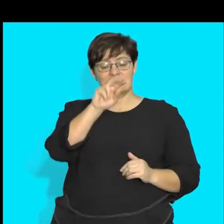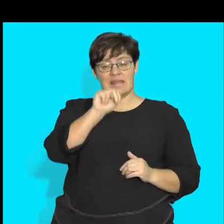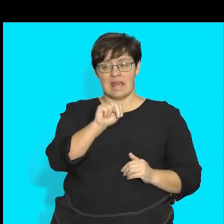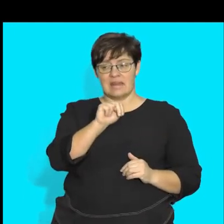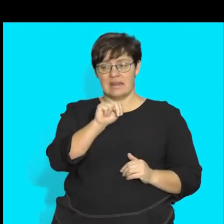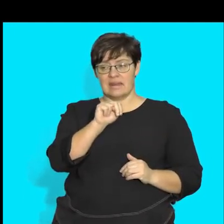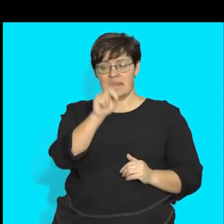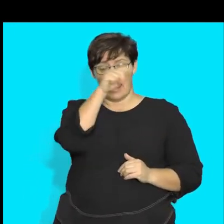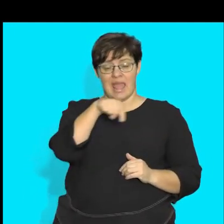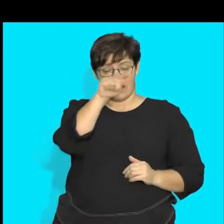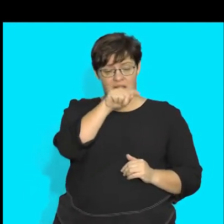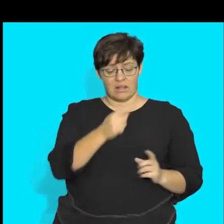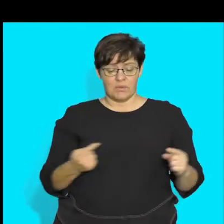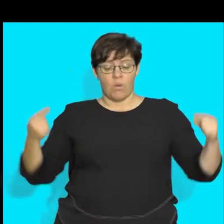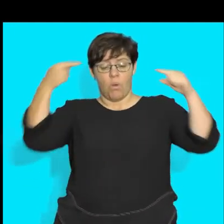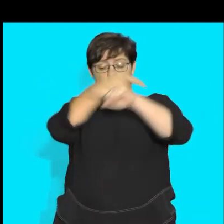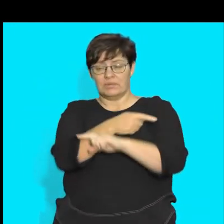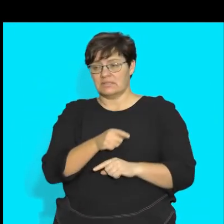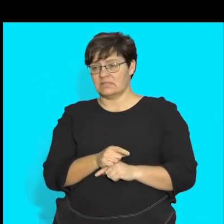the opposite side